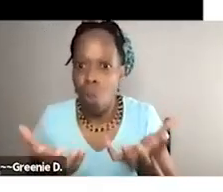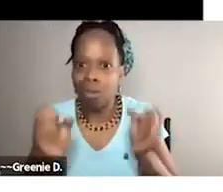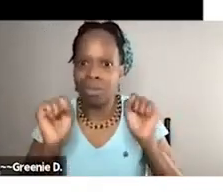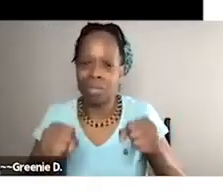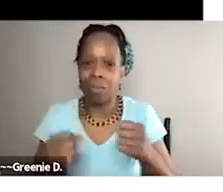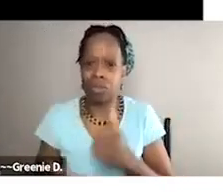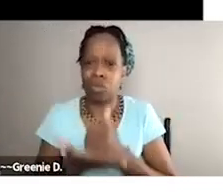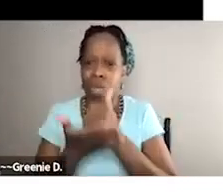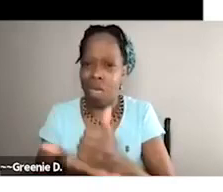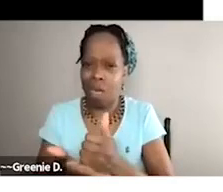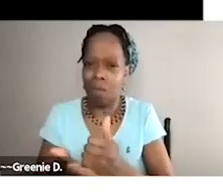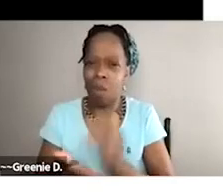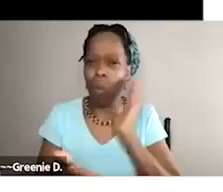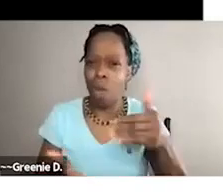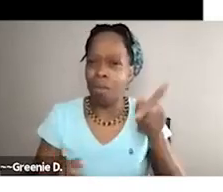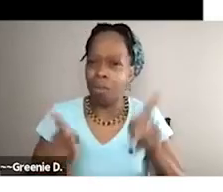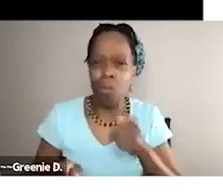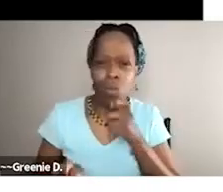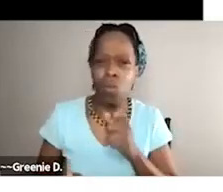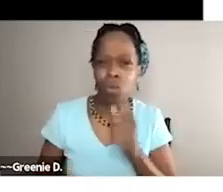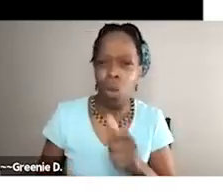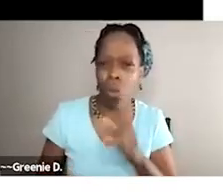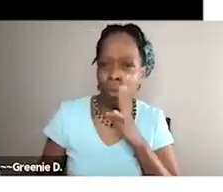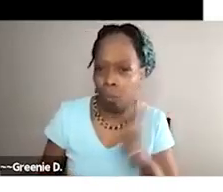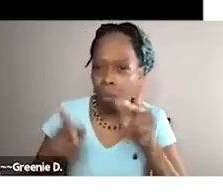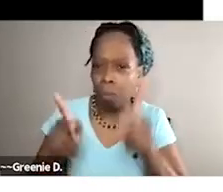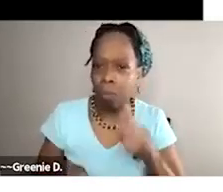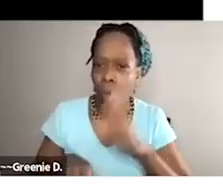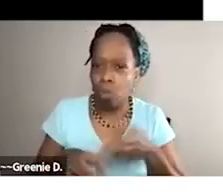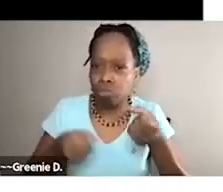you know, people who want to make a difference.